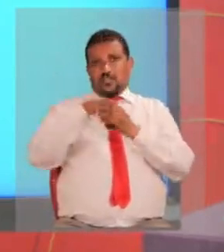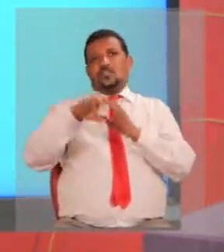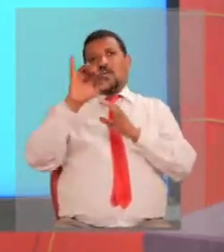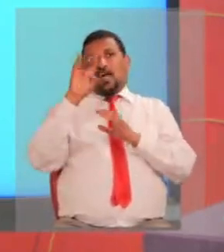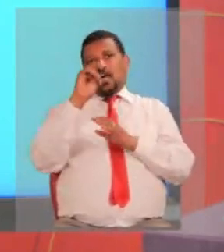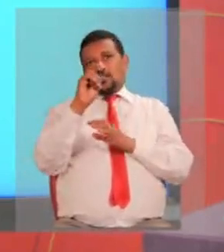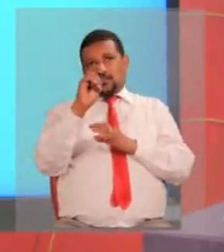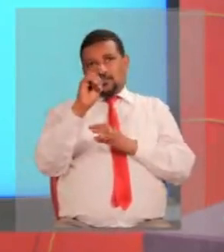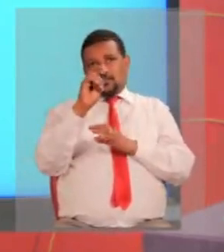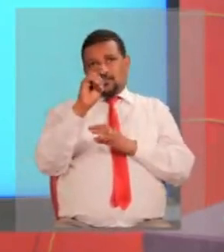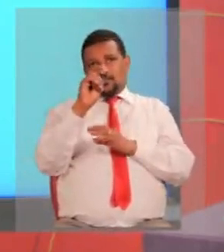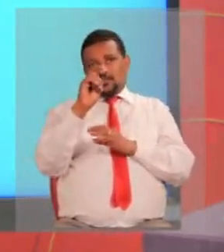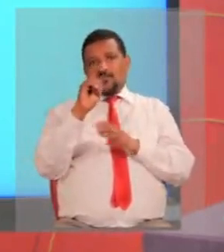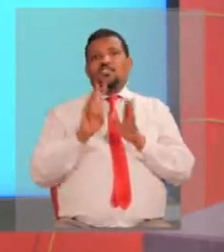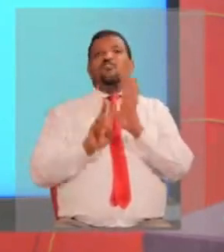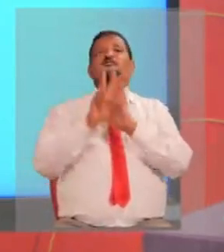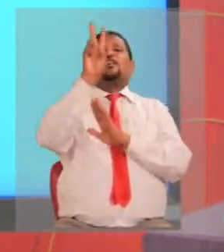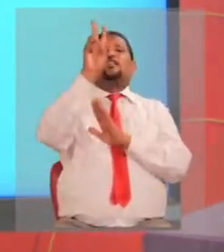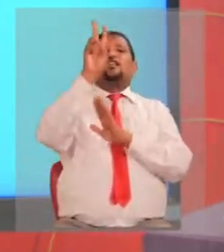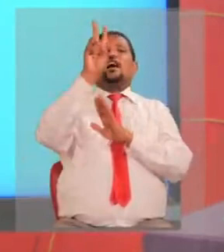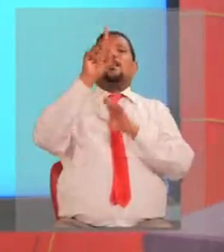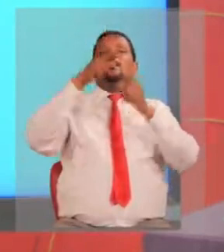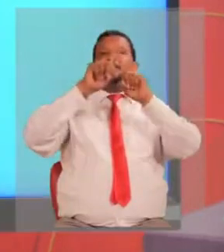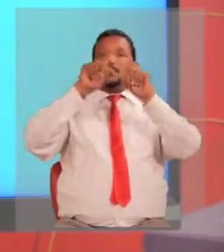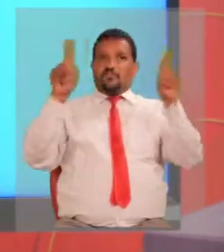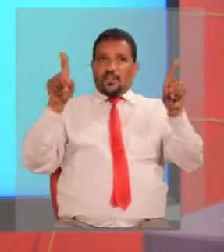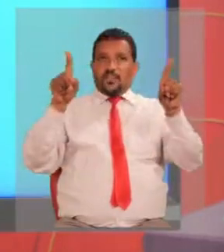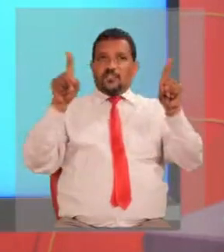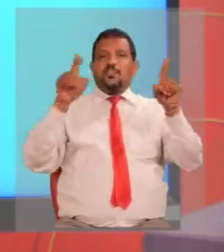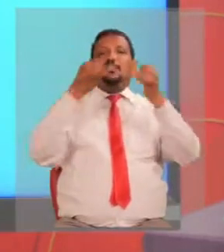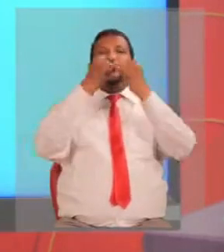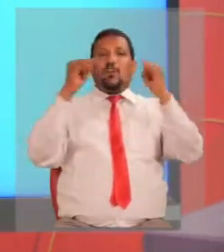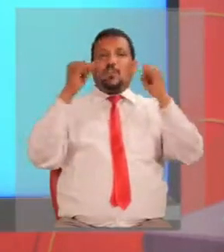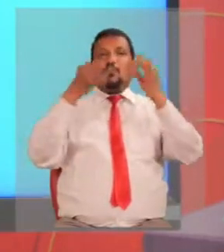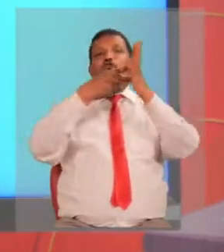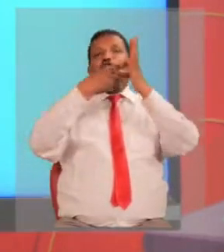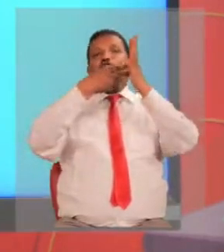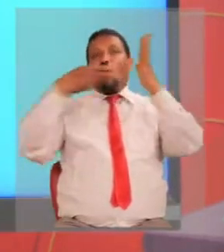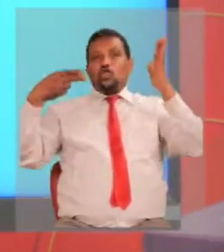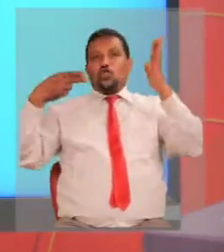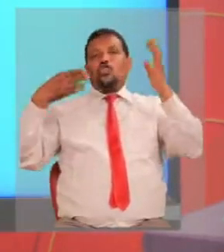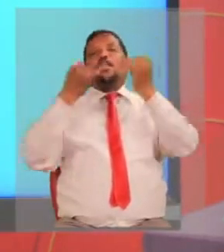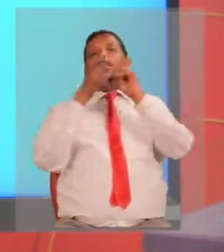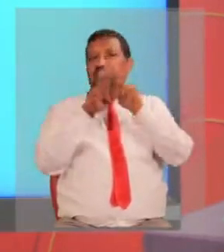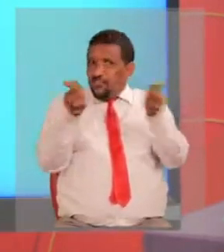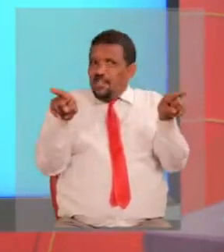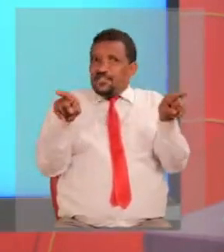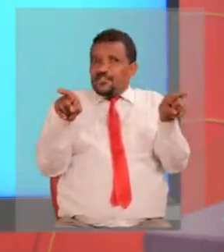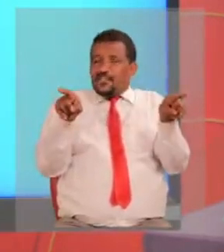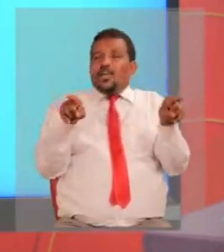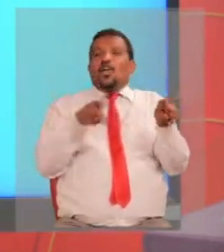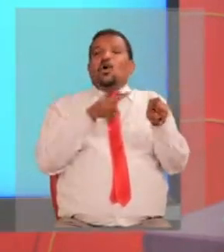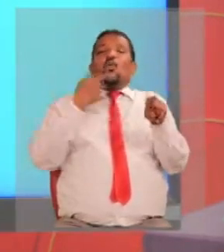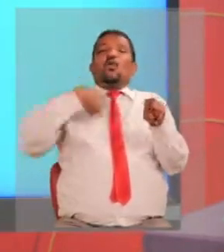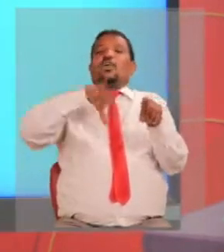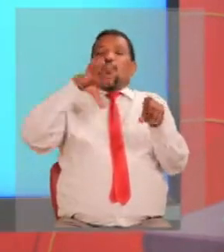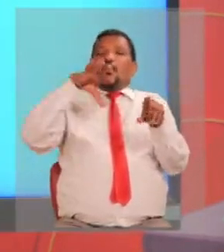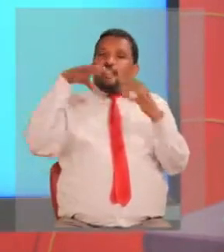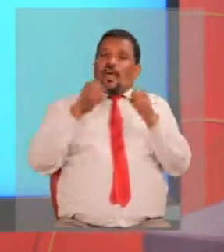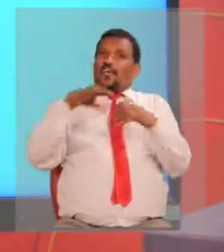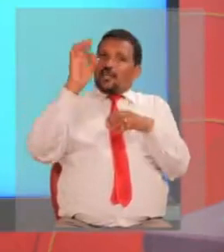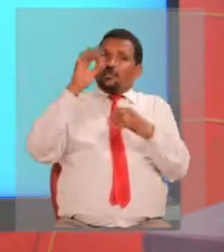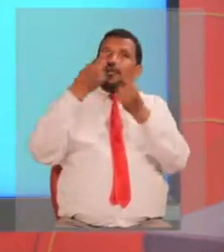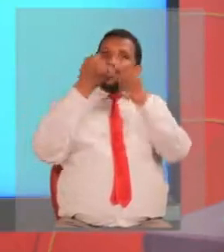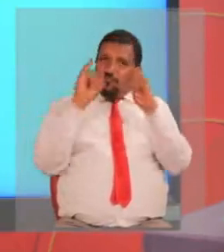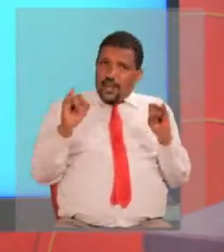this is the vertical difference divided by horizontal difference, and we can get, by